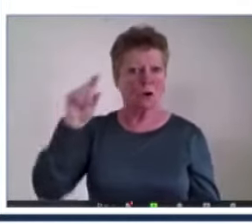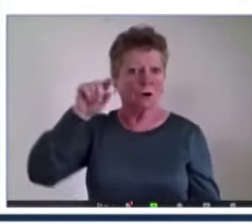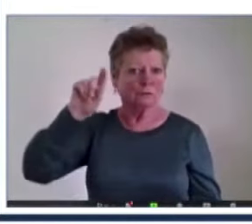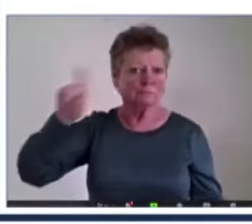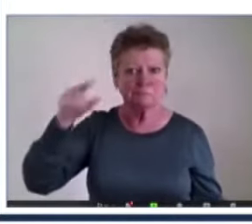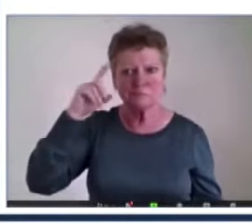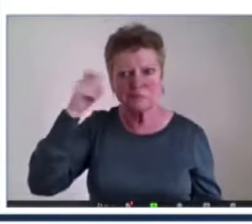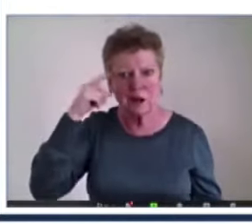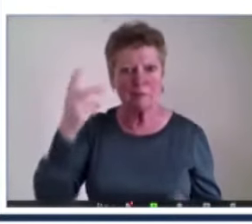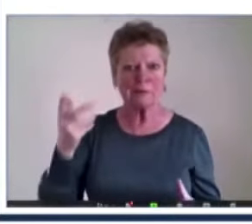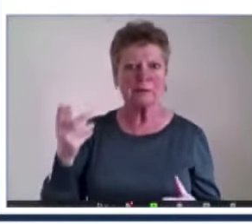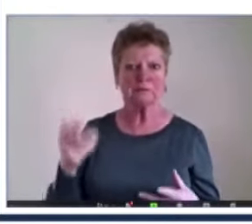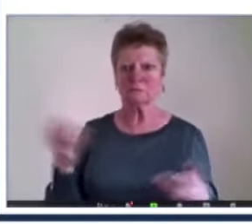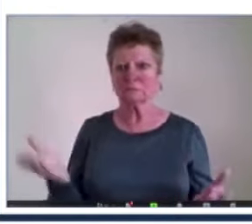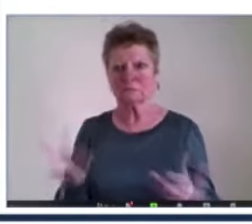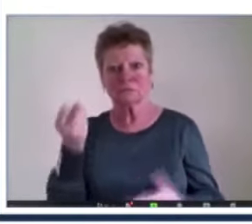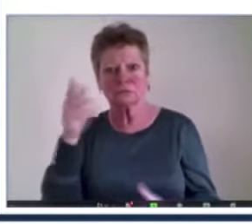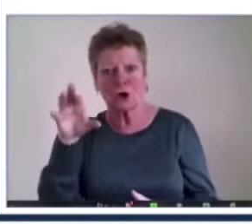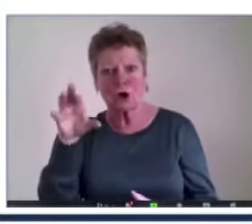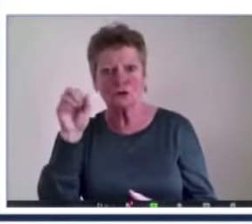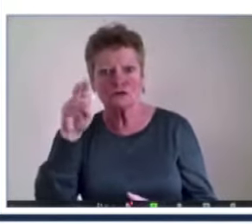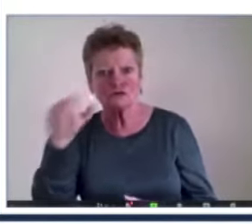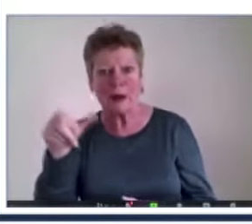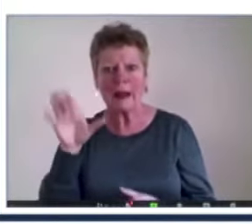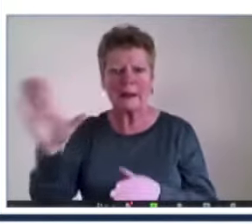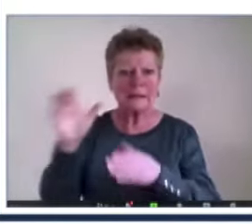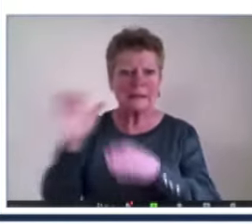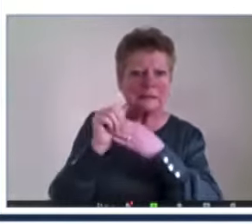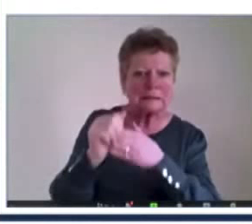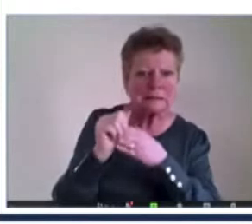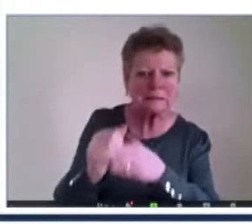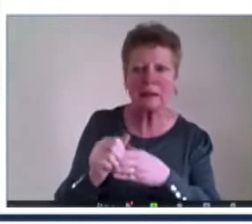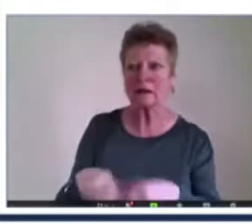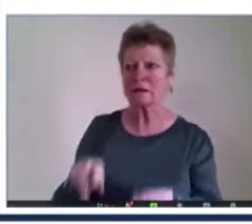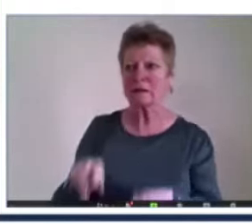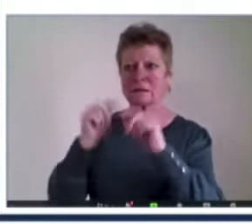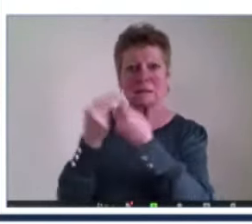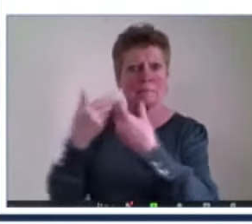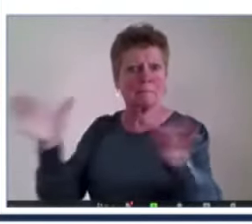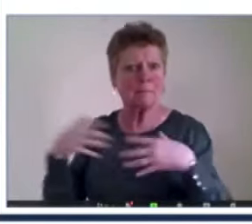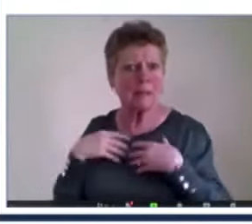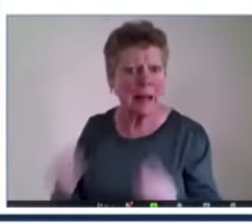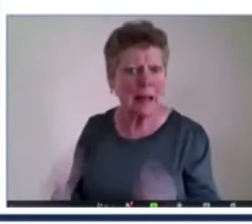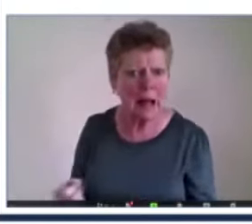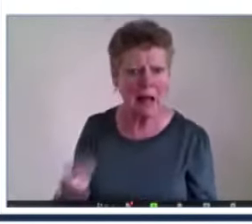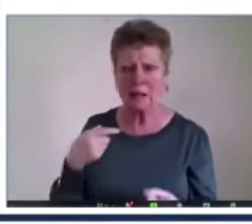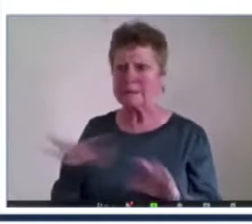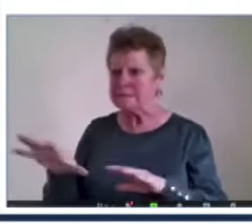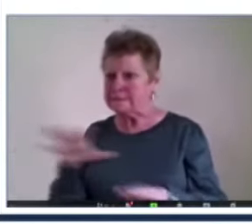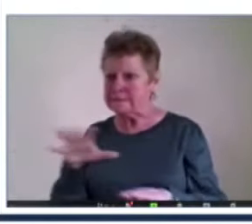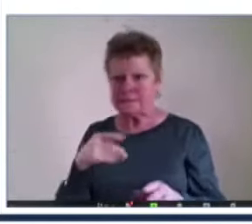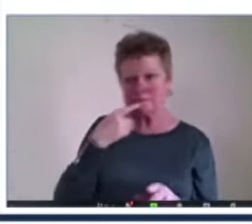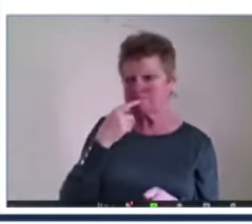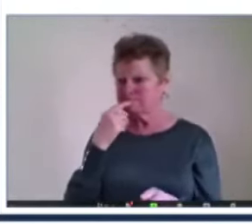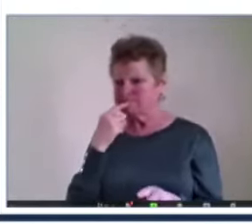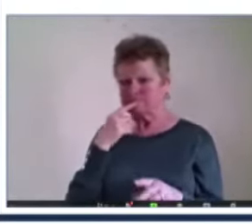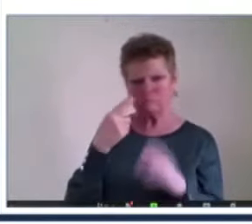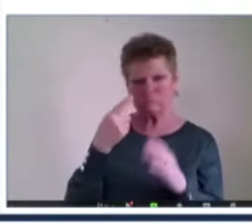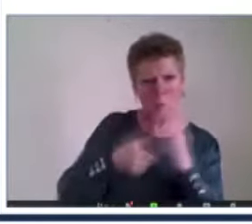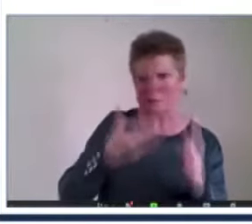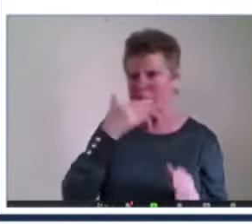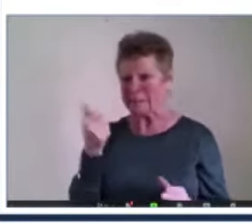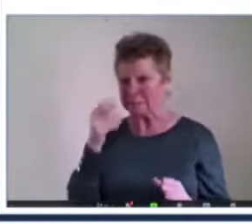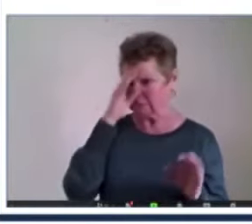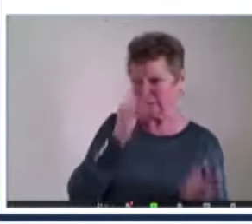certainly here in Nova Scotia, Dr. Strang's leadership and the team at Public Health, we make the best decisions that we can make at a certain point in time.